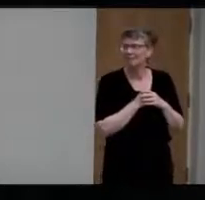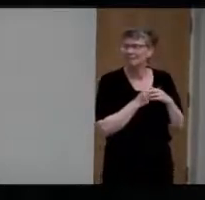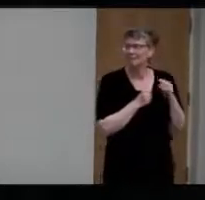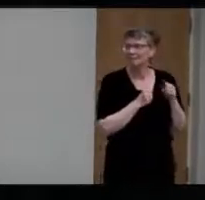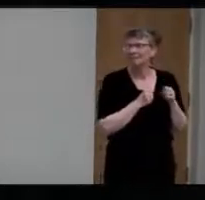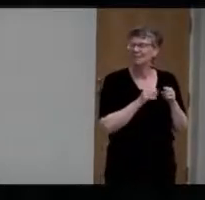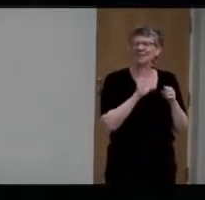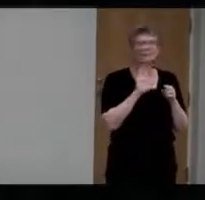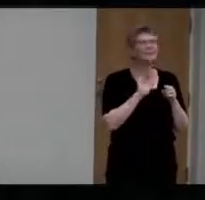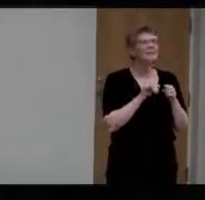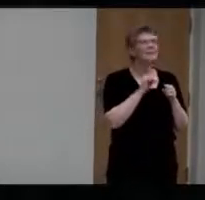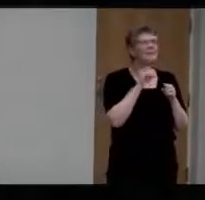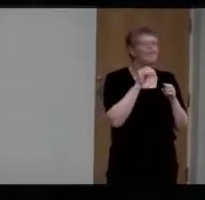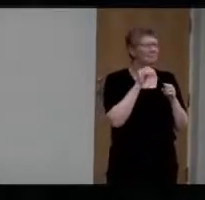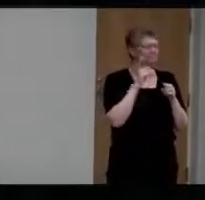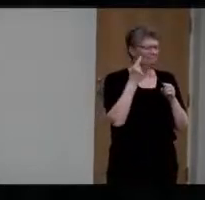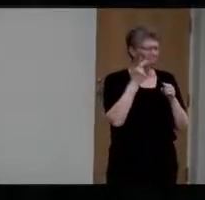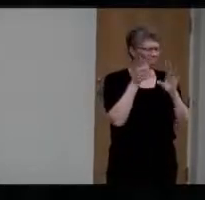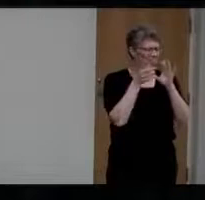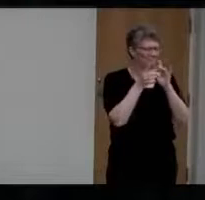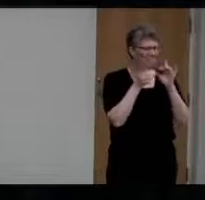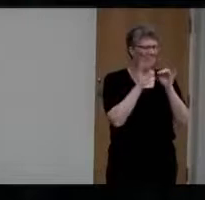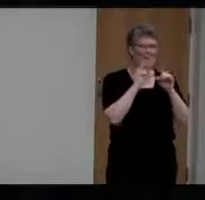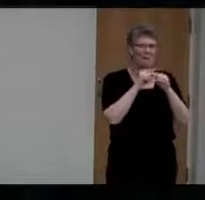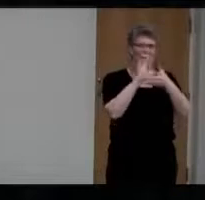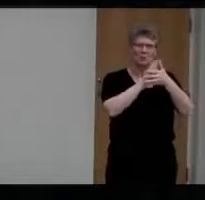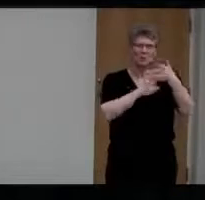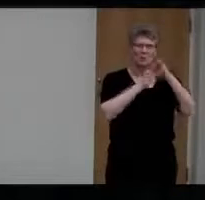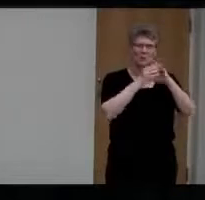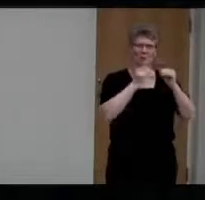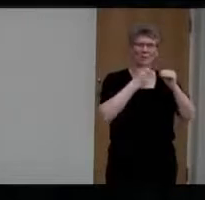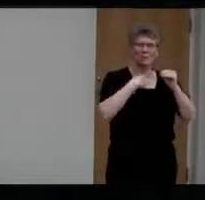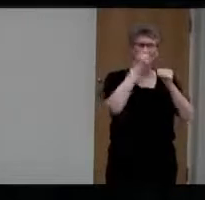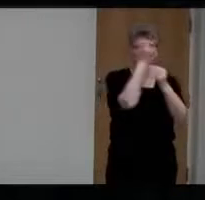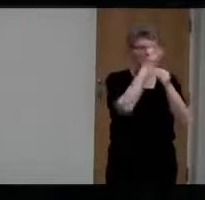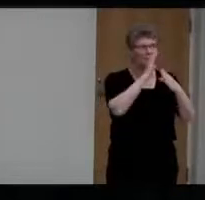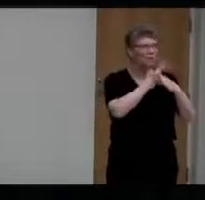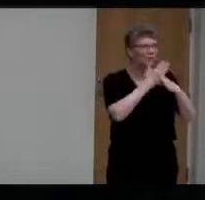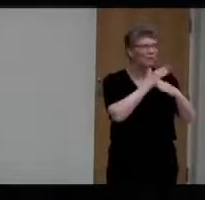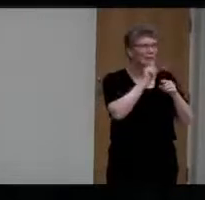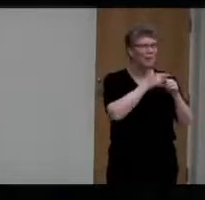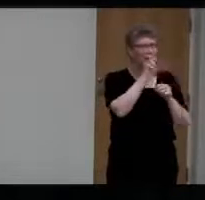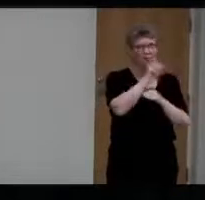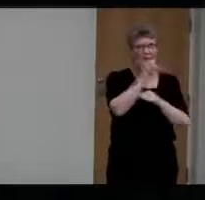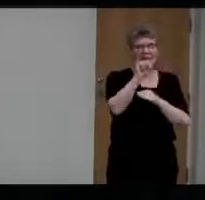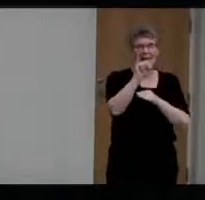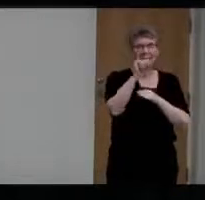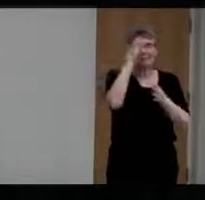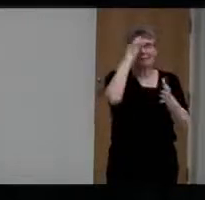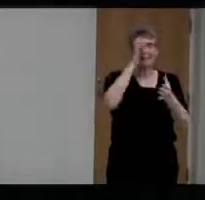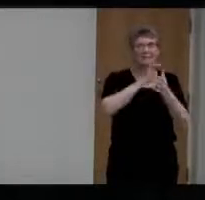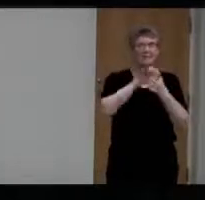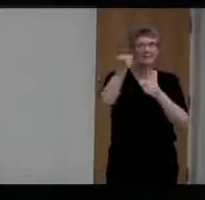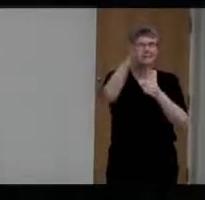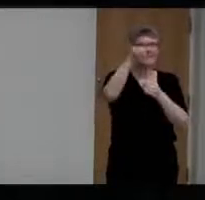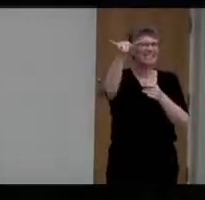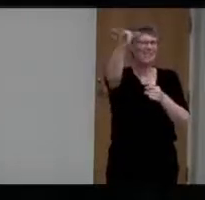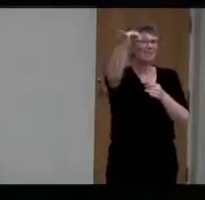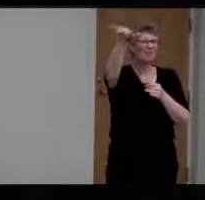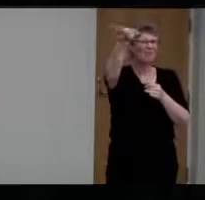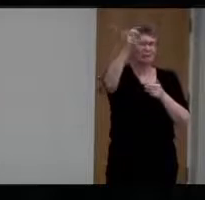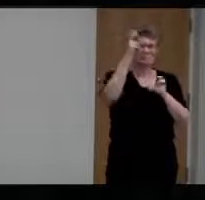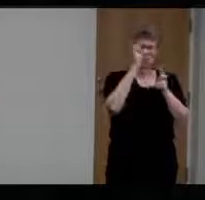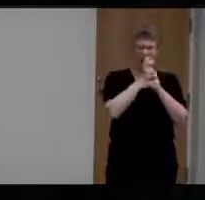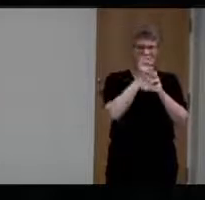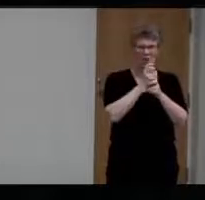stories we tell about AI, because it's kind of this magic black box. Like you say, oh, I could never know about it. It's really hard. It's always the next newest thing.